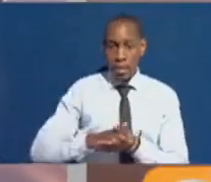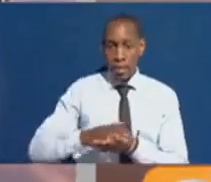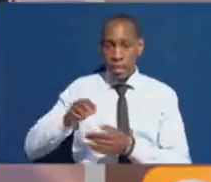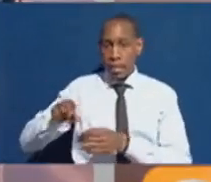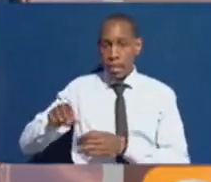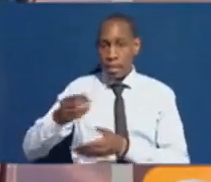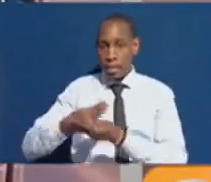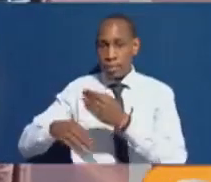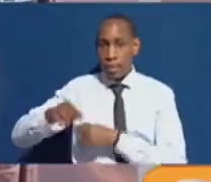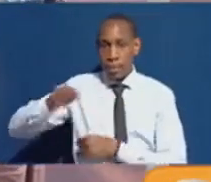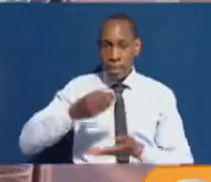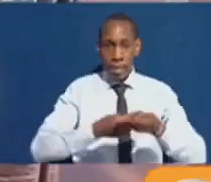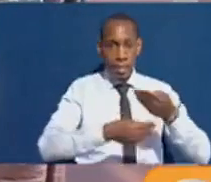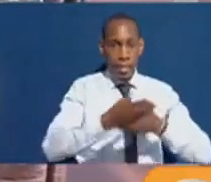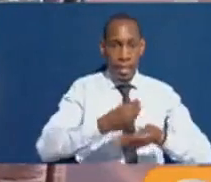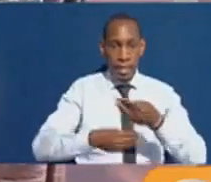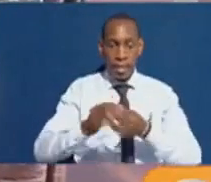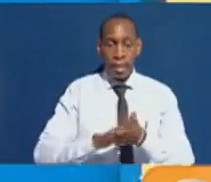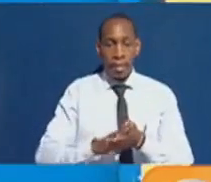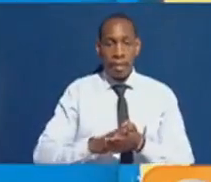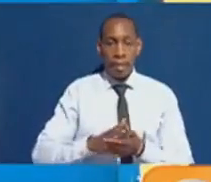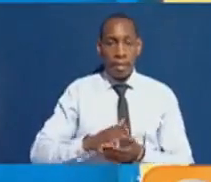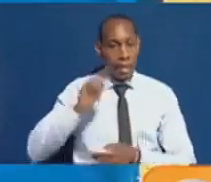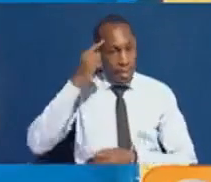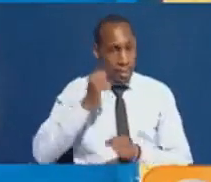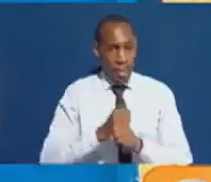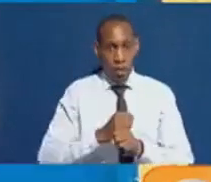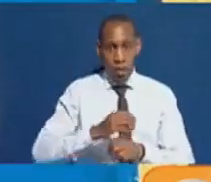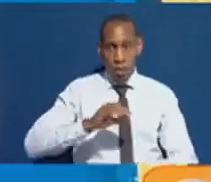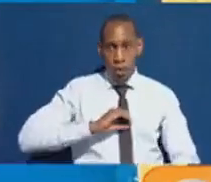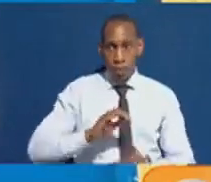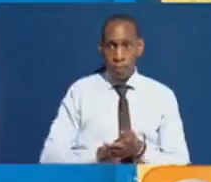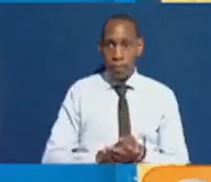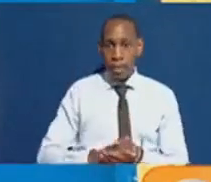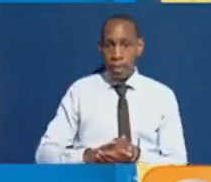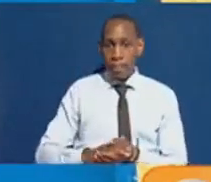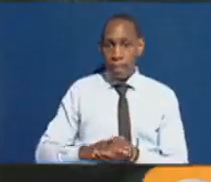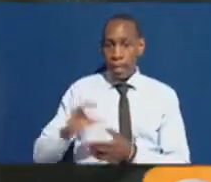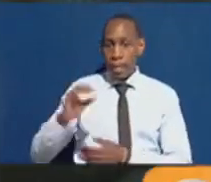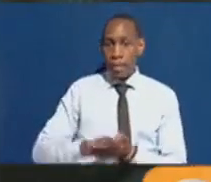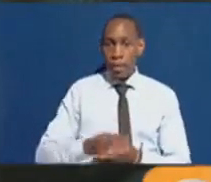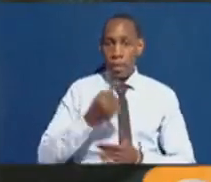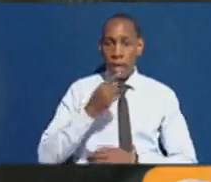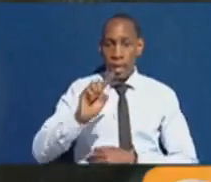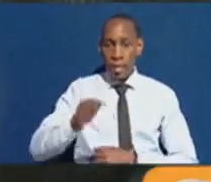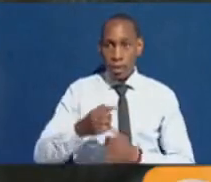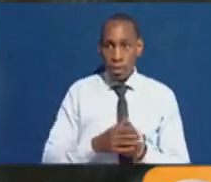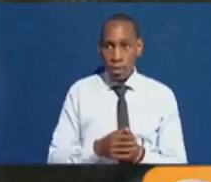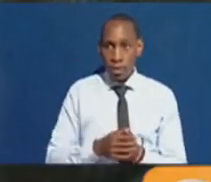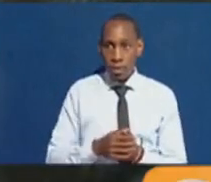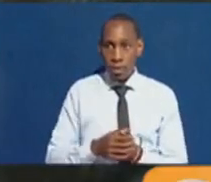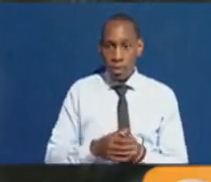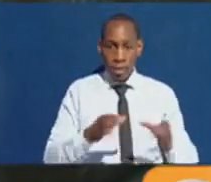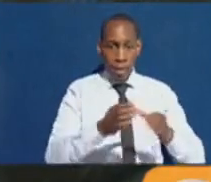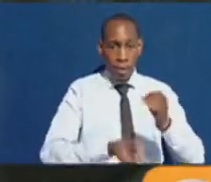I'm like, I think I should do something of my own. Armed with a capital of 100,000 Kenyan shillings, the Boldway Collection was